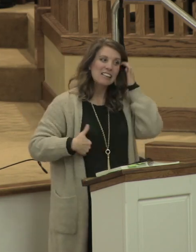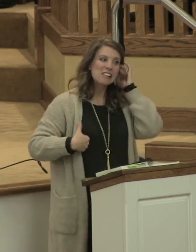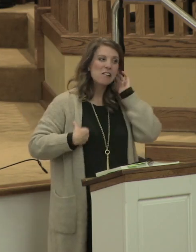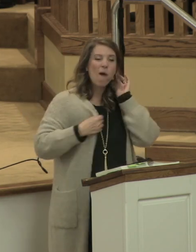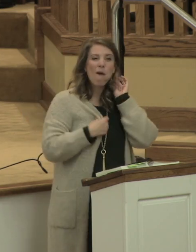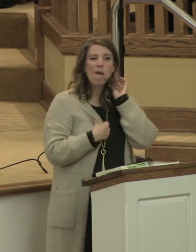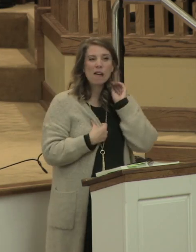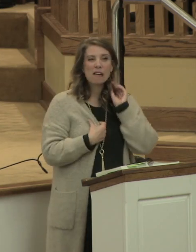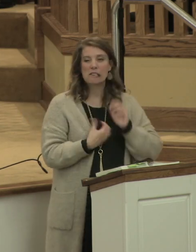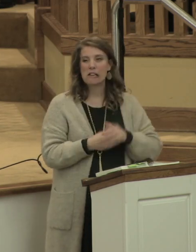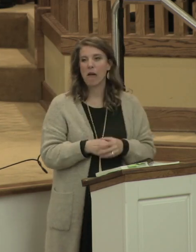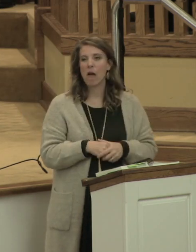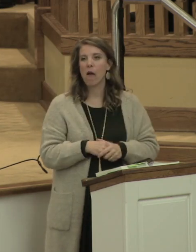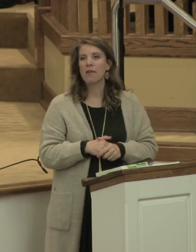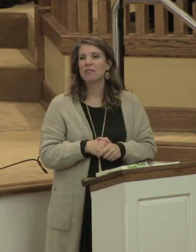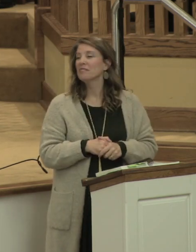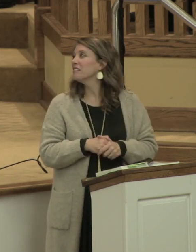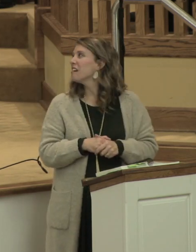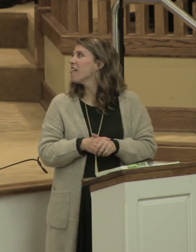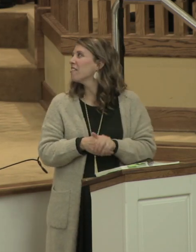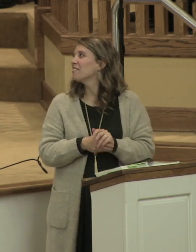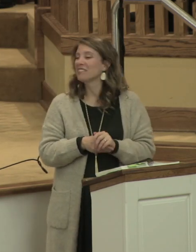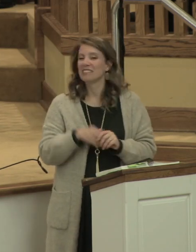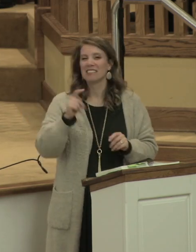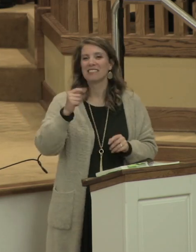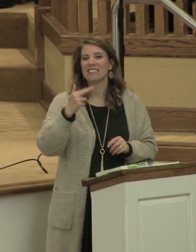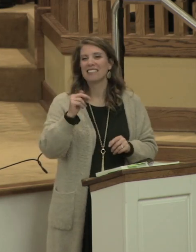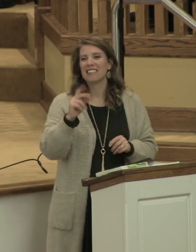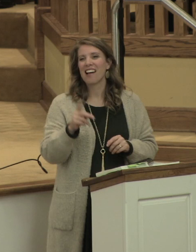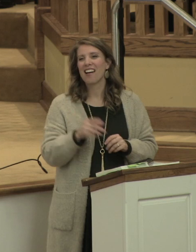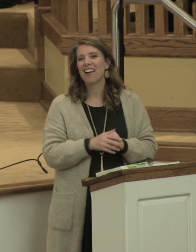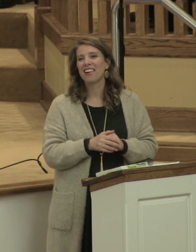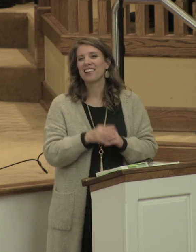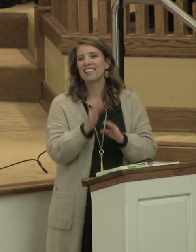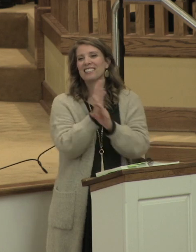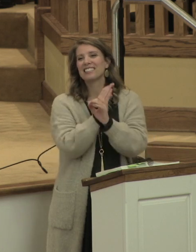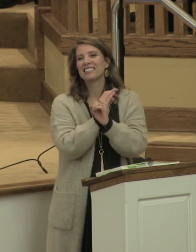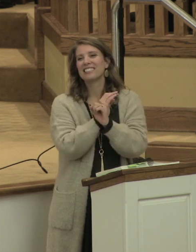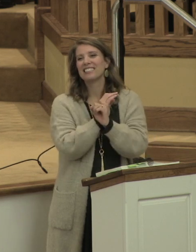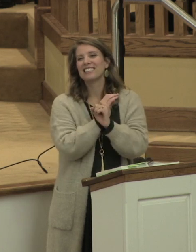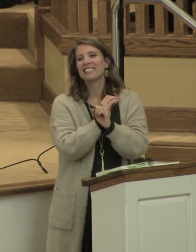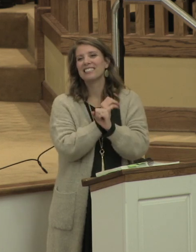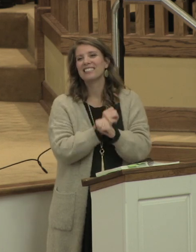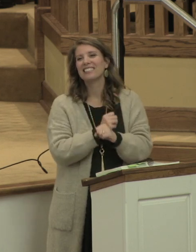like a lot of you have it up. Good. All right. Yes, Brother Thad.